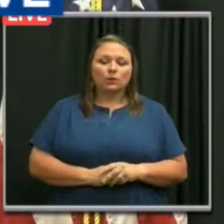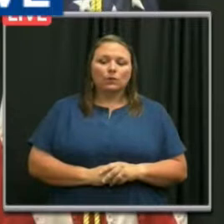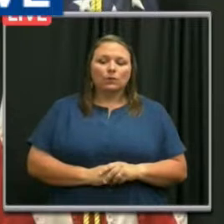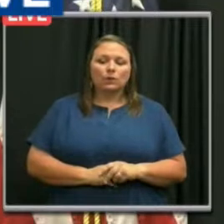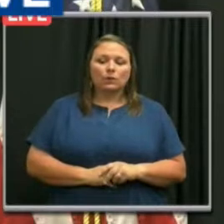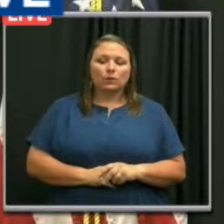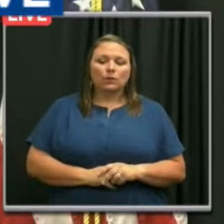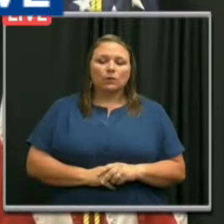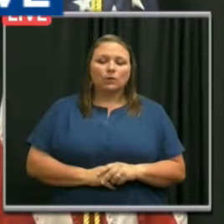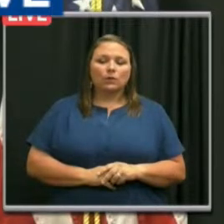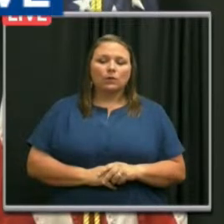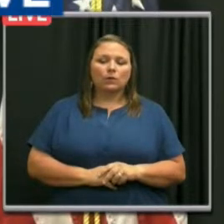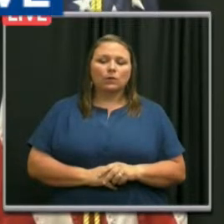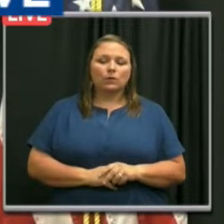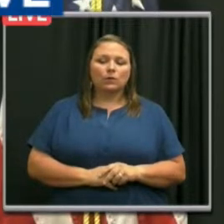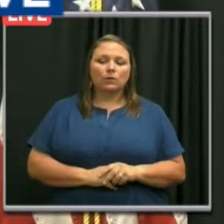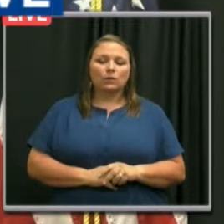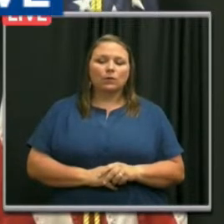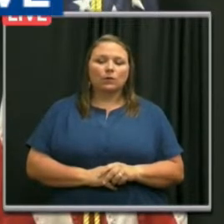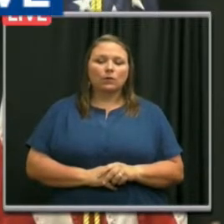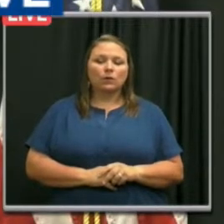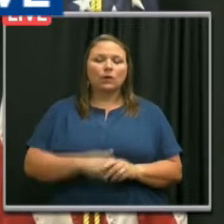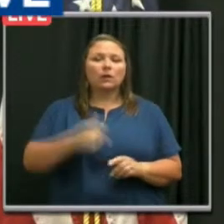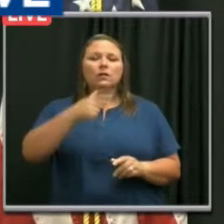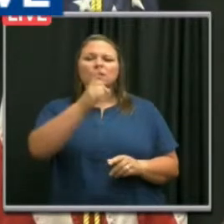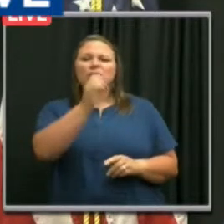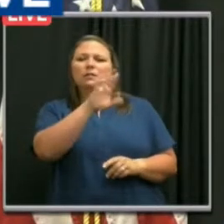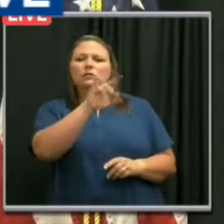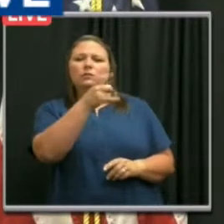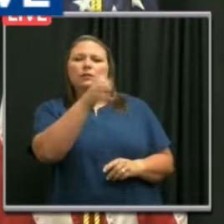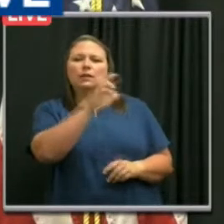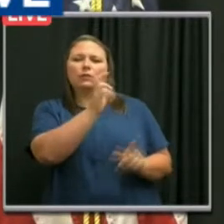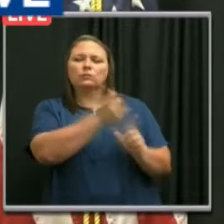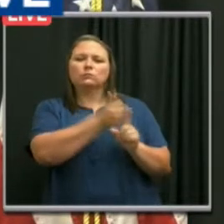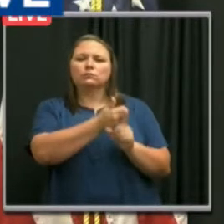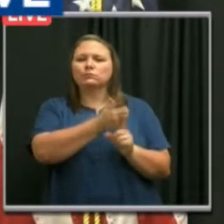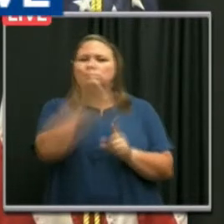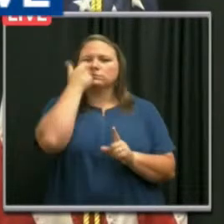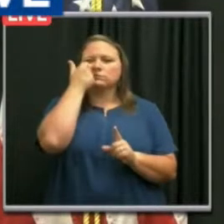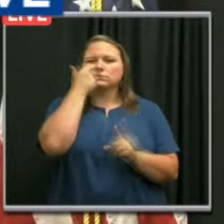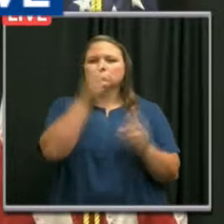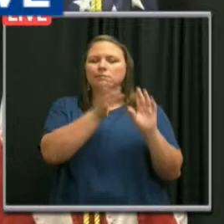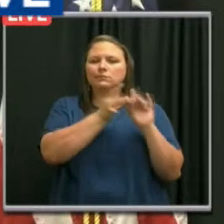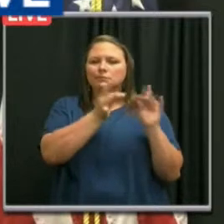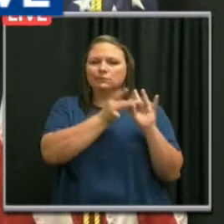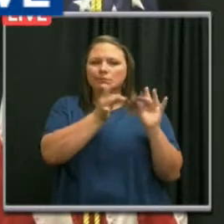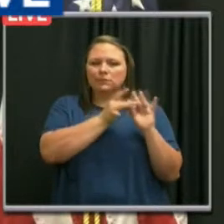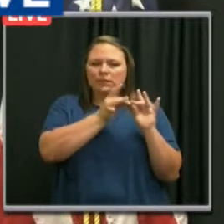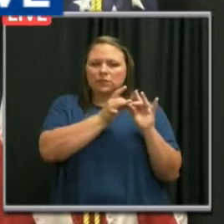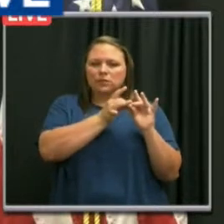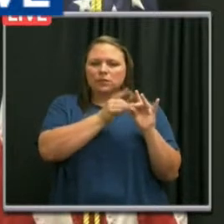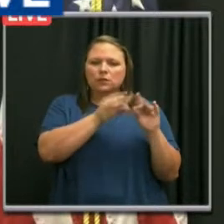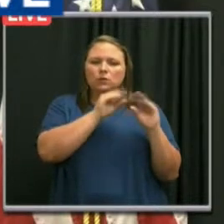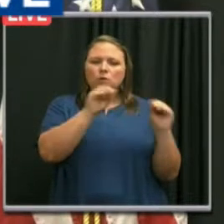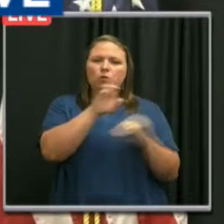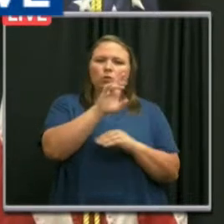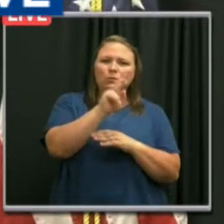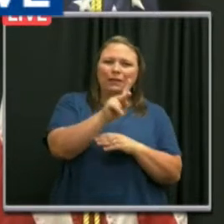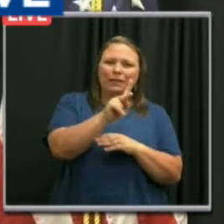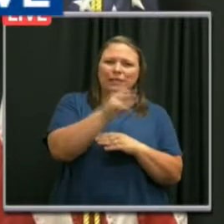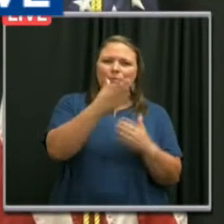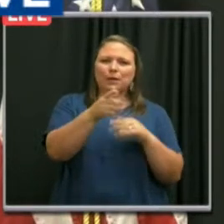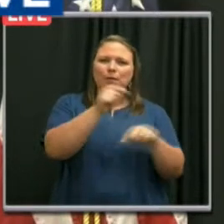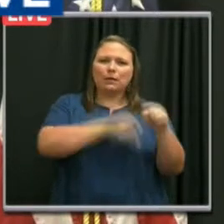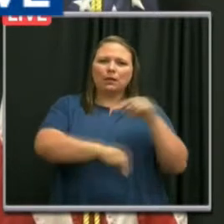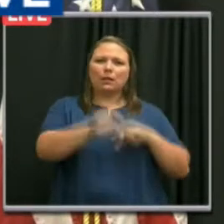of color on this. Dr. Jahangir mentioned that, there was no sort of risk that we might go back